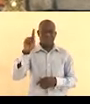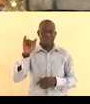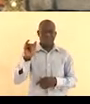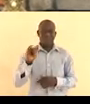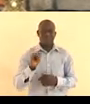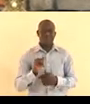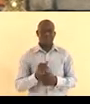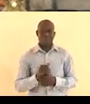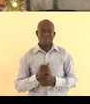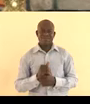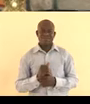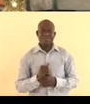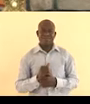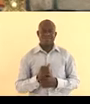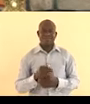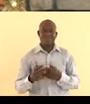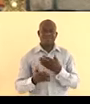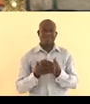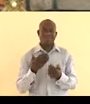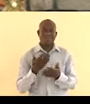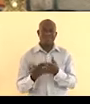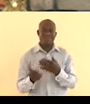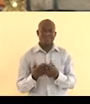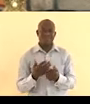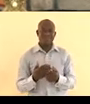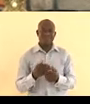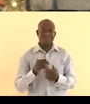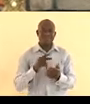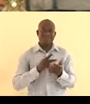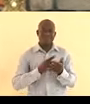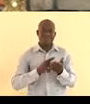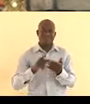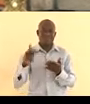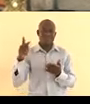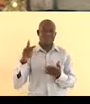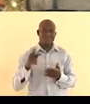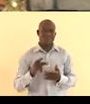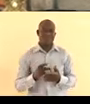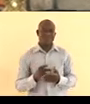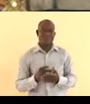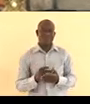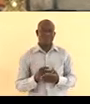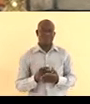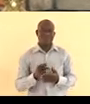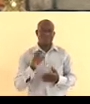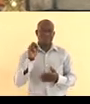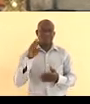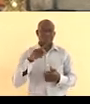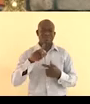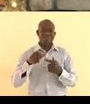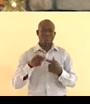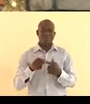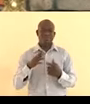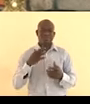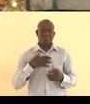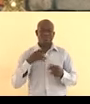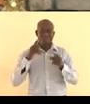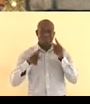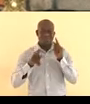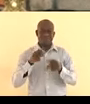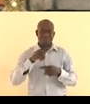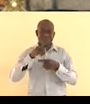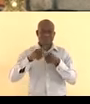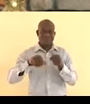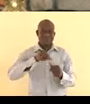what? Frugality, simplicity, purity. So when people